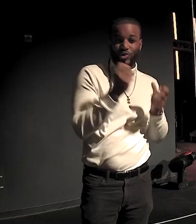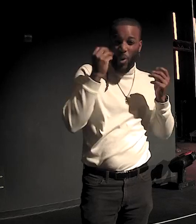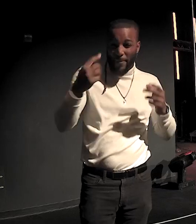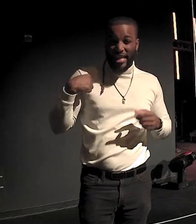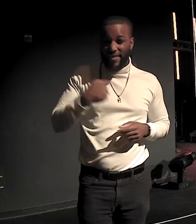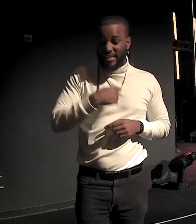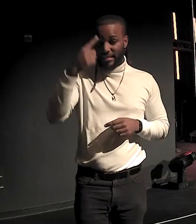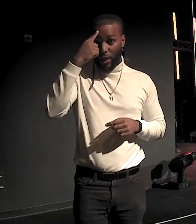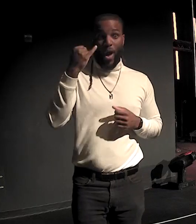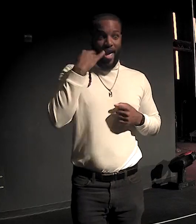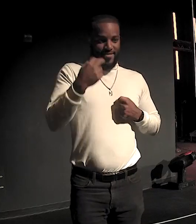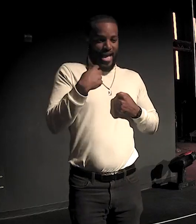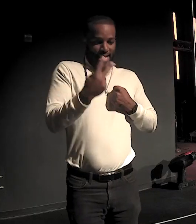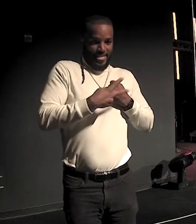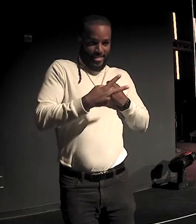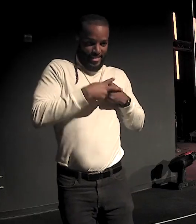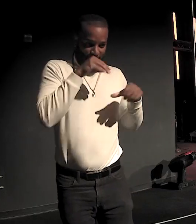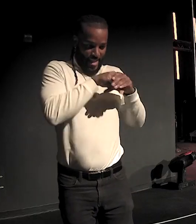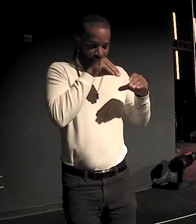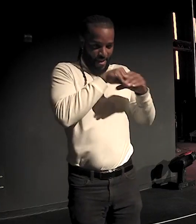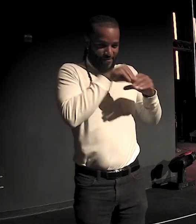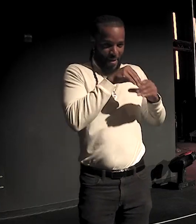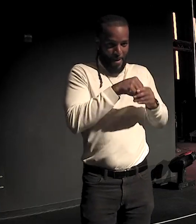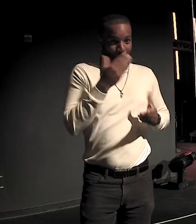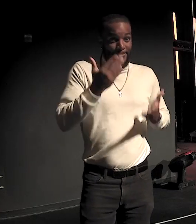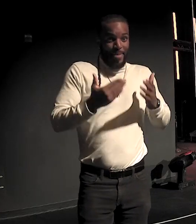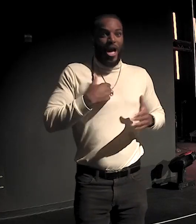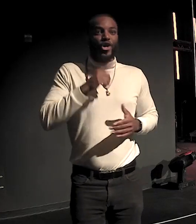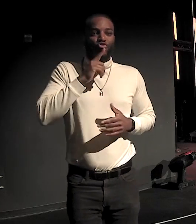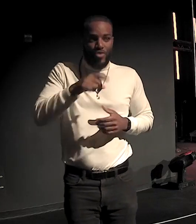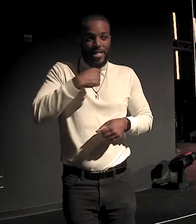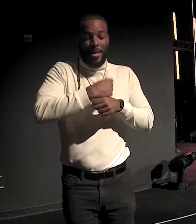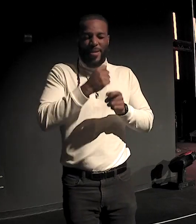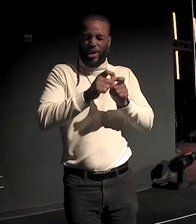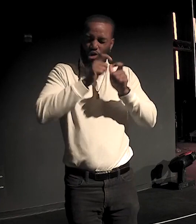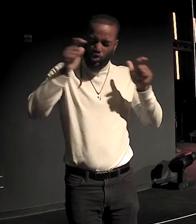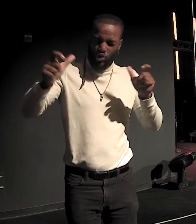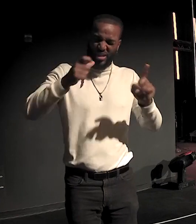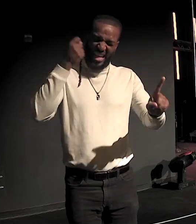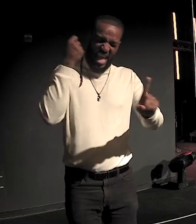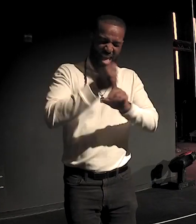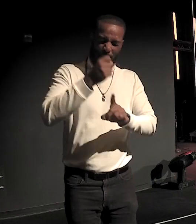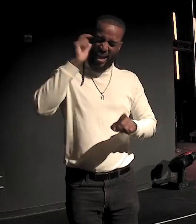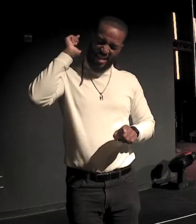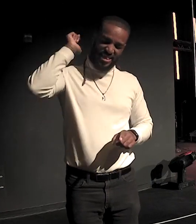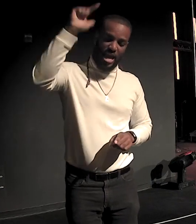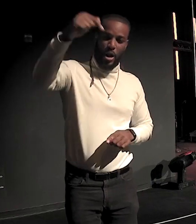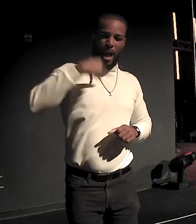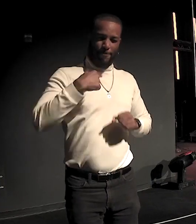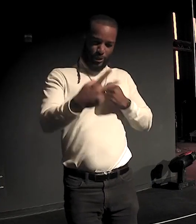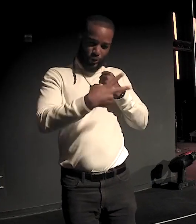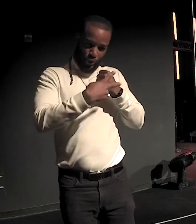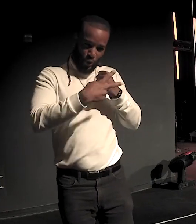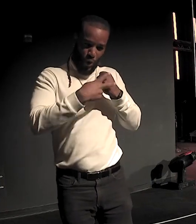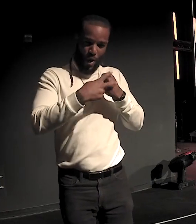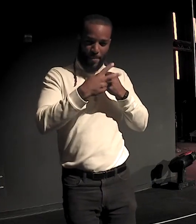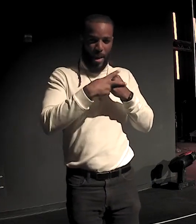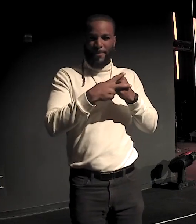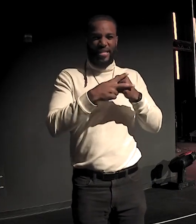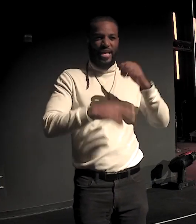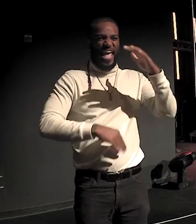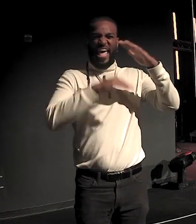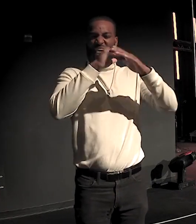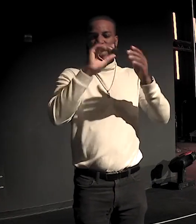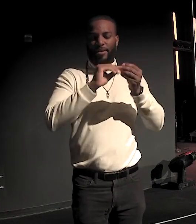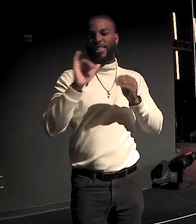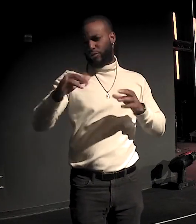us think that, well, if I save up, then maybe I can really make a huge impact in later. I'm going to store up and I'm going to hit that number. That's